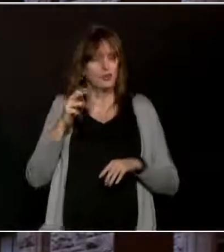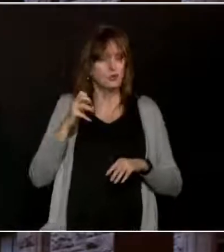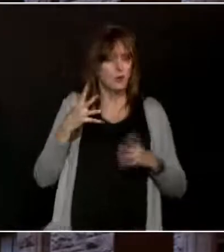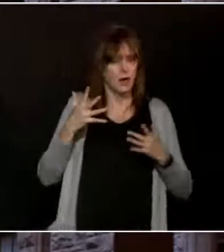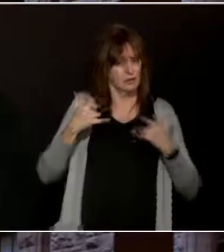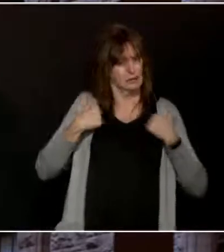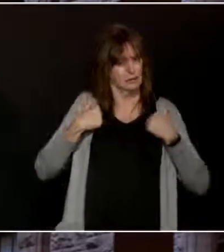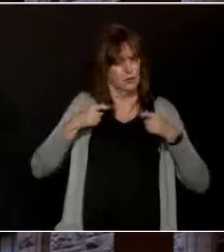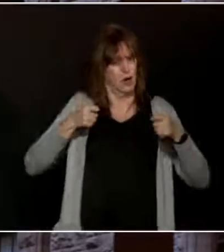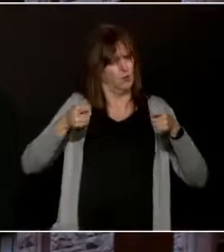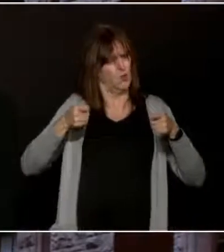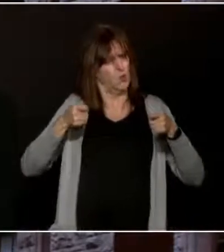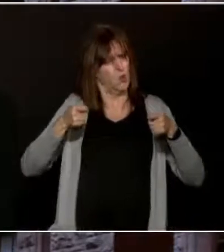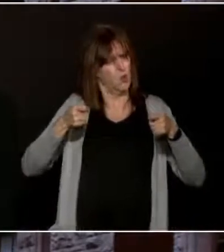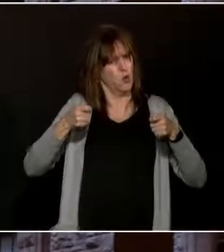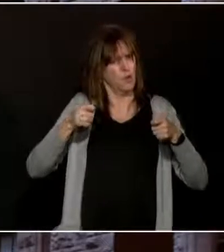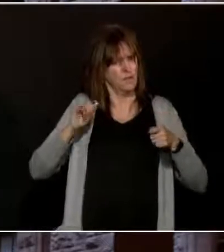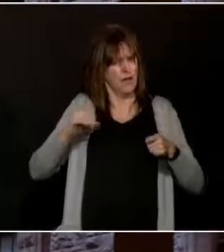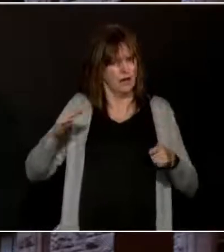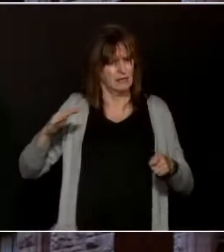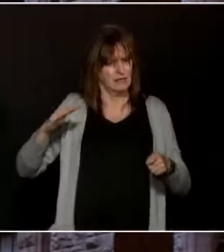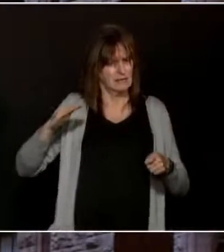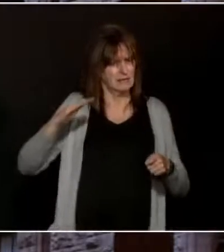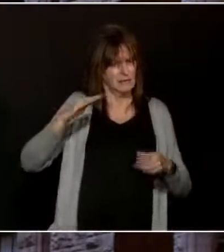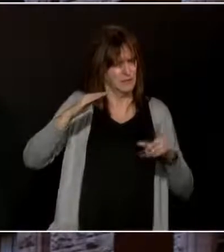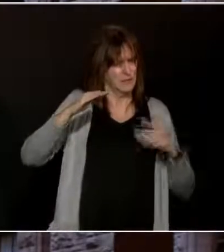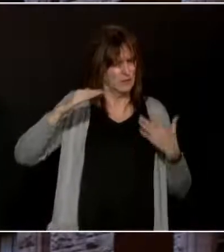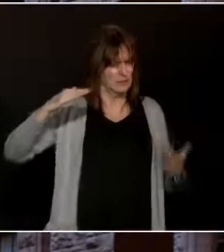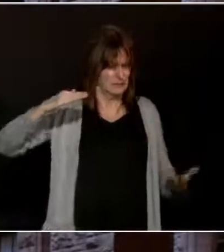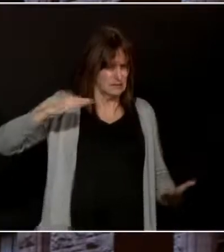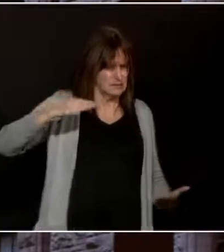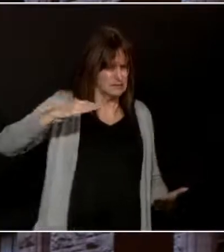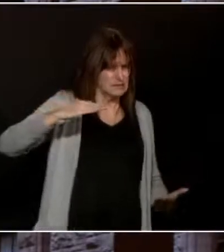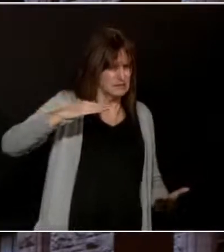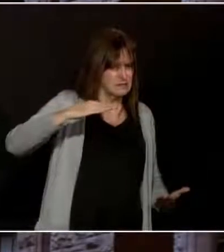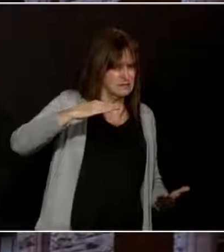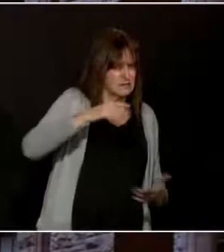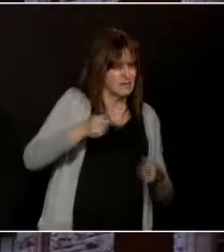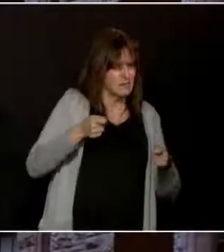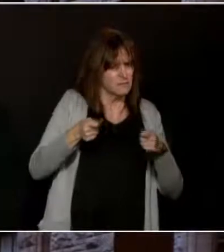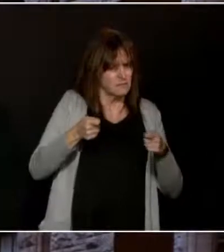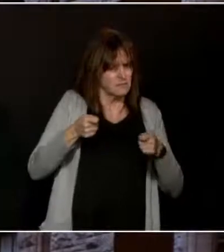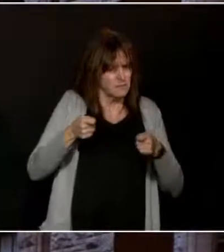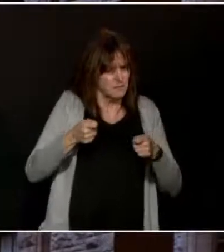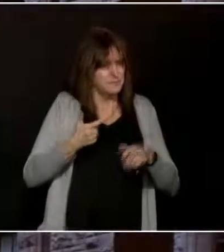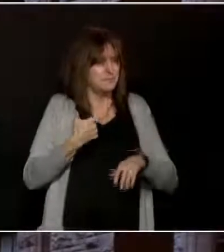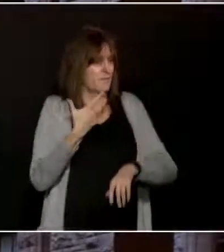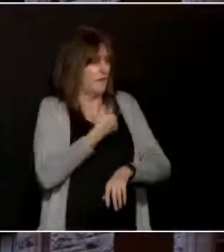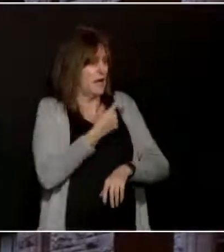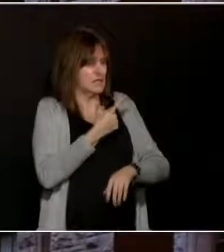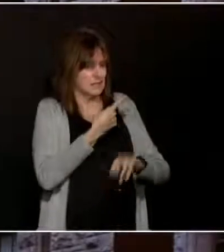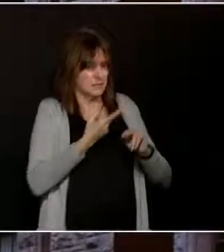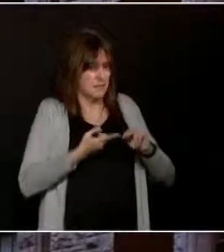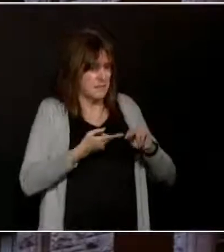number of weeks. Why? Because we are now picking up the pace on the vaccinations. And we did